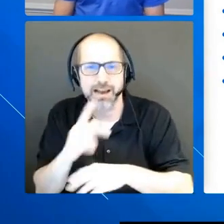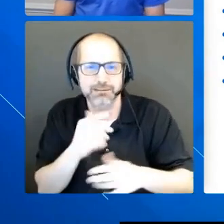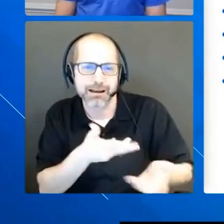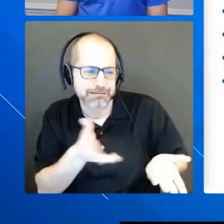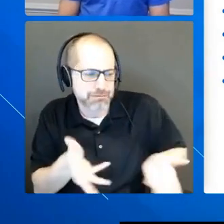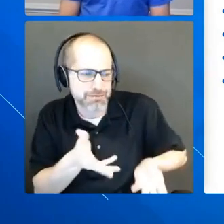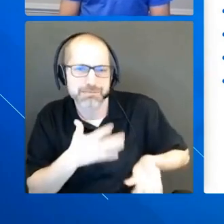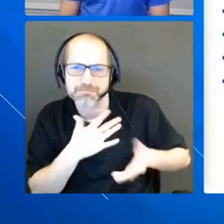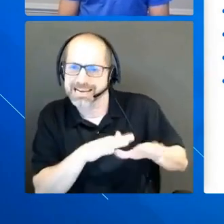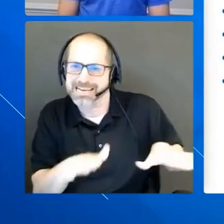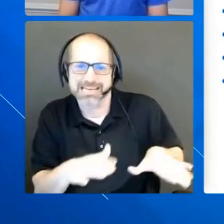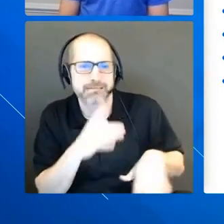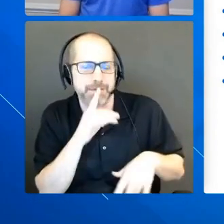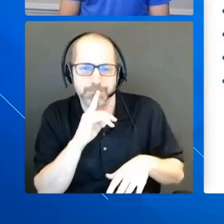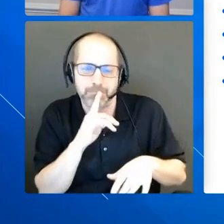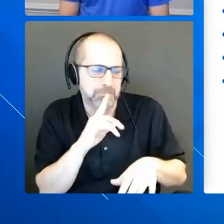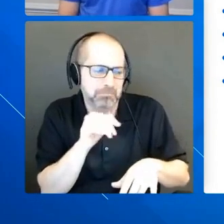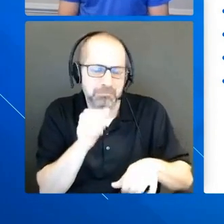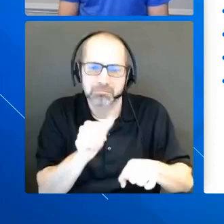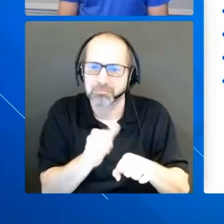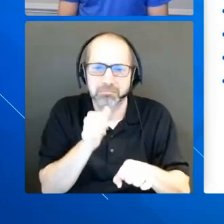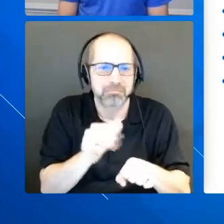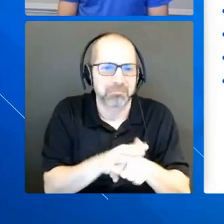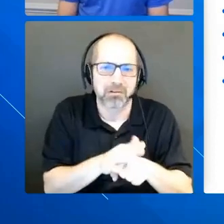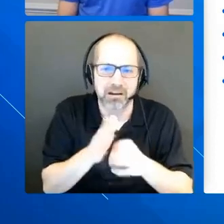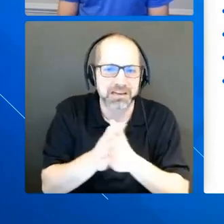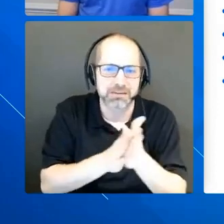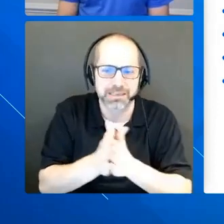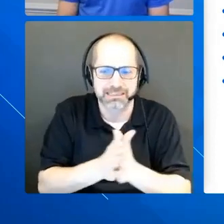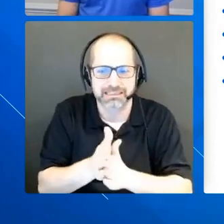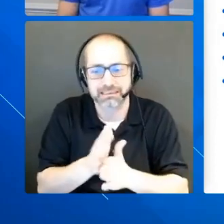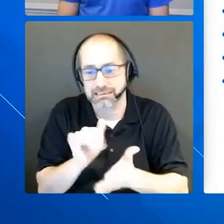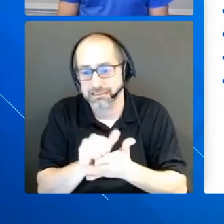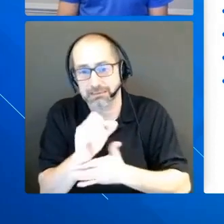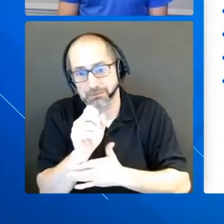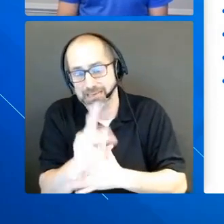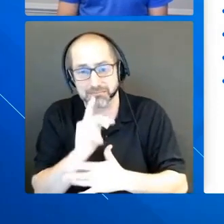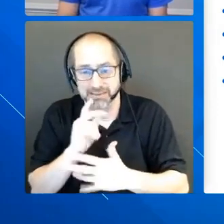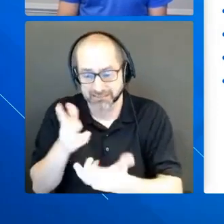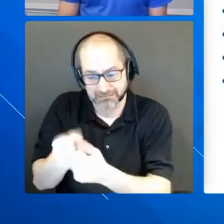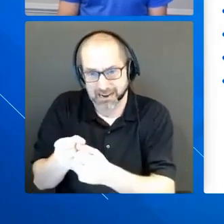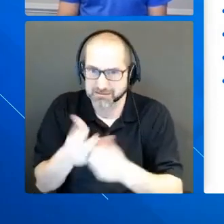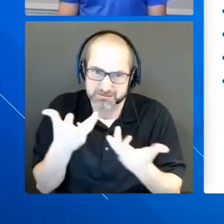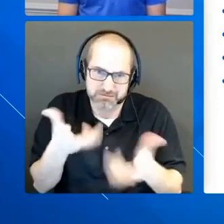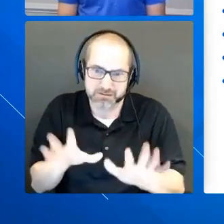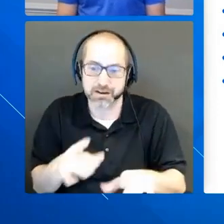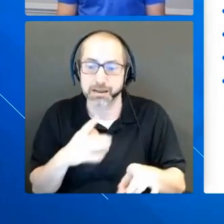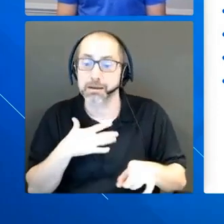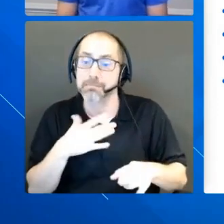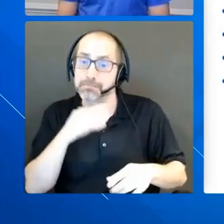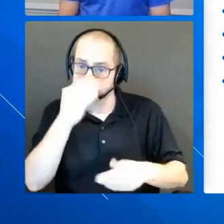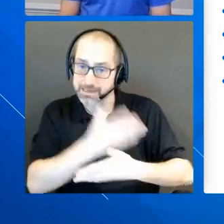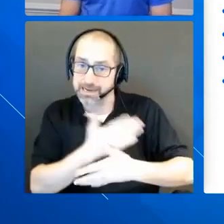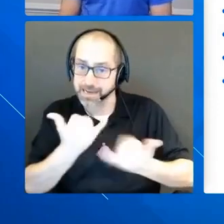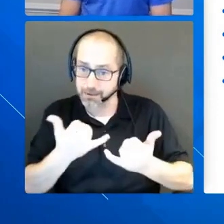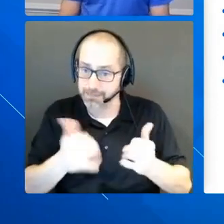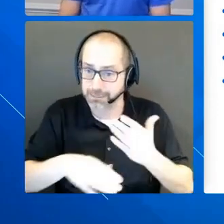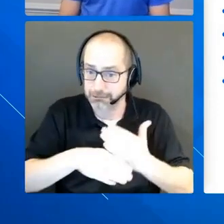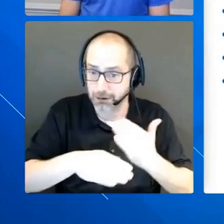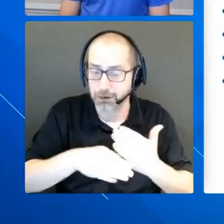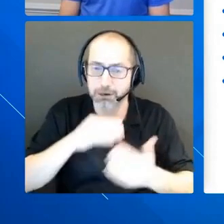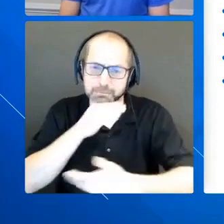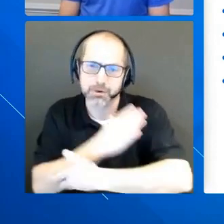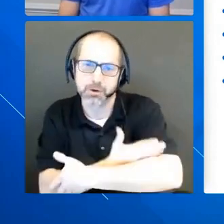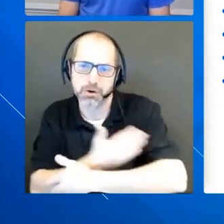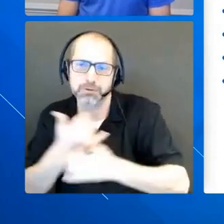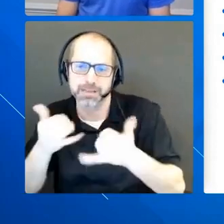stuck. That's okay, because crashing stinks. My son now plays soccer. My daughter now plays volleyball. So I spend most